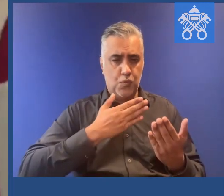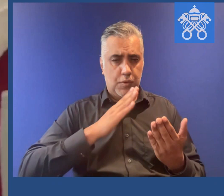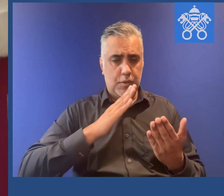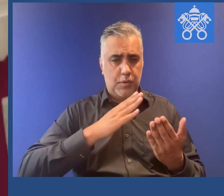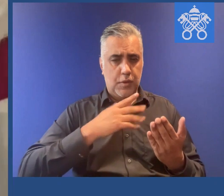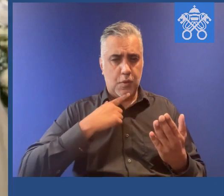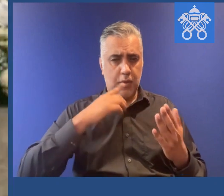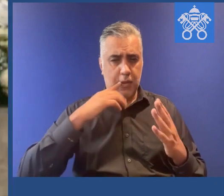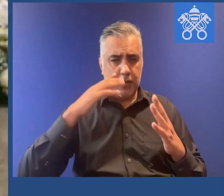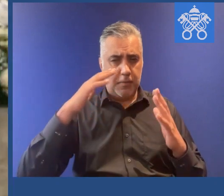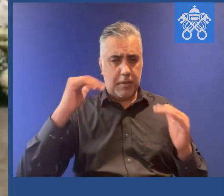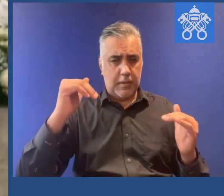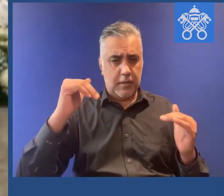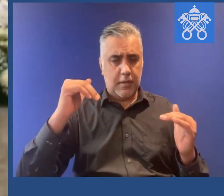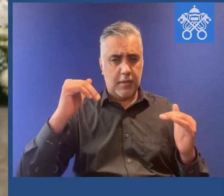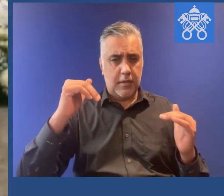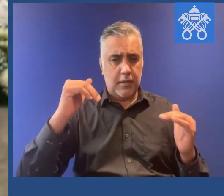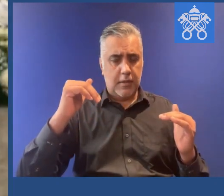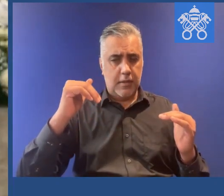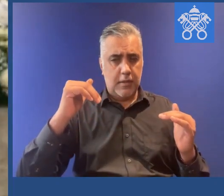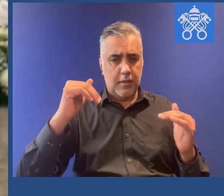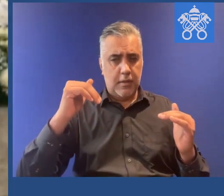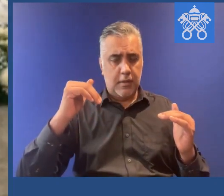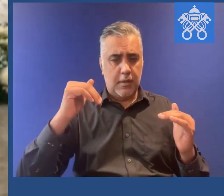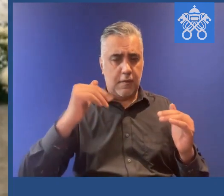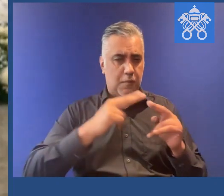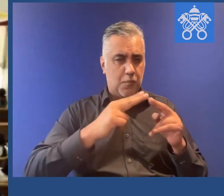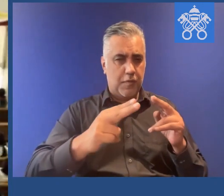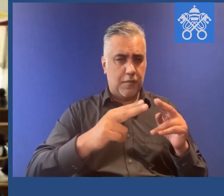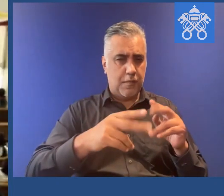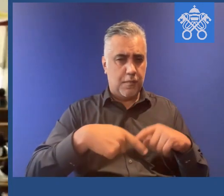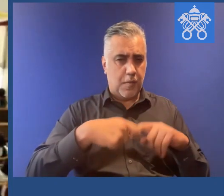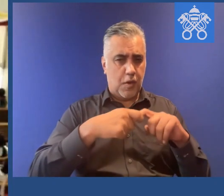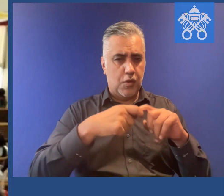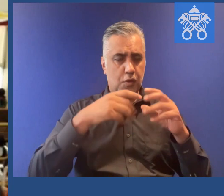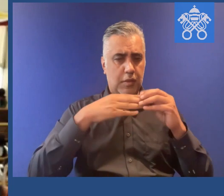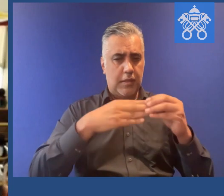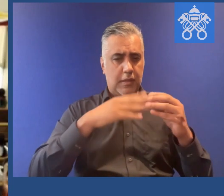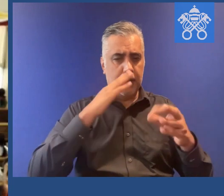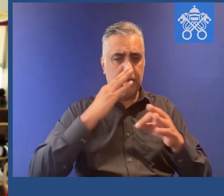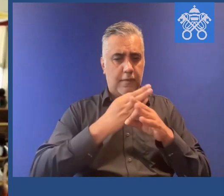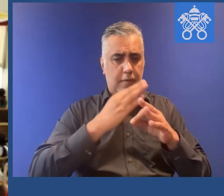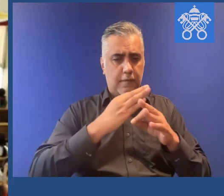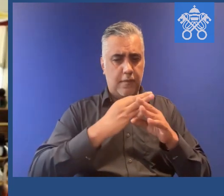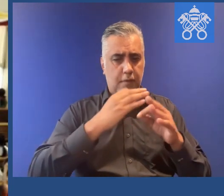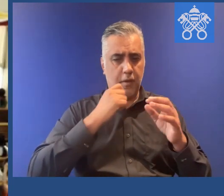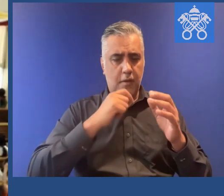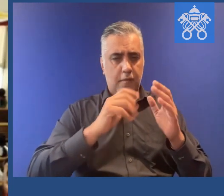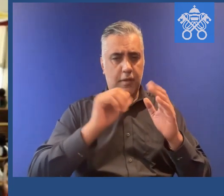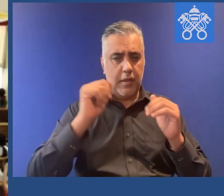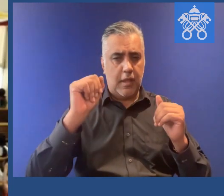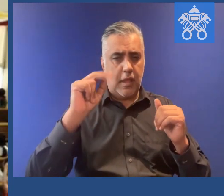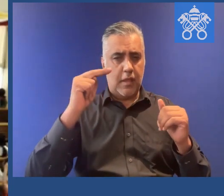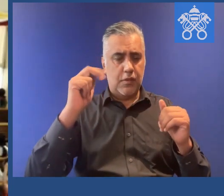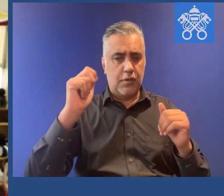are expecting now for the Holy Father, after a brief pause, to lead the faithful in the recitation of the